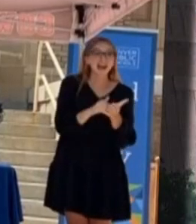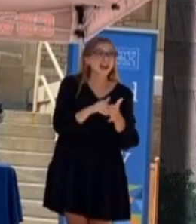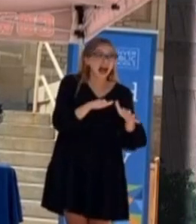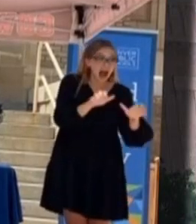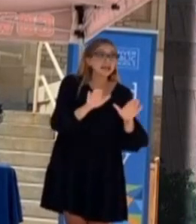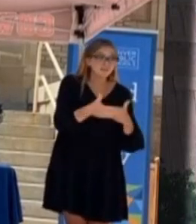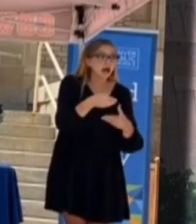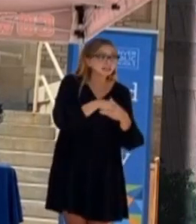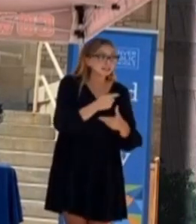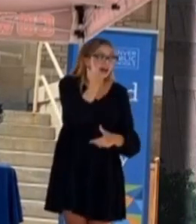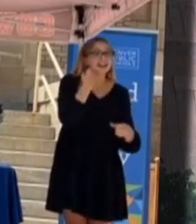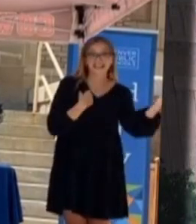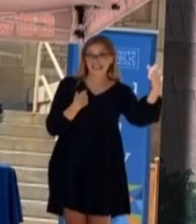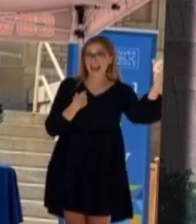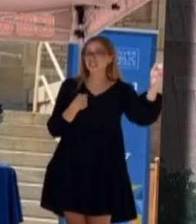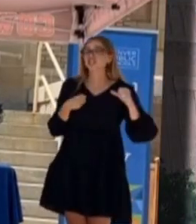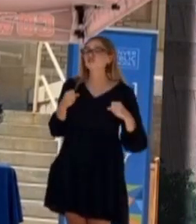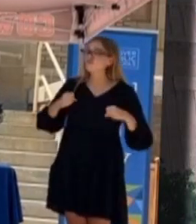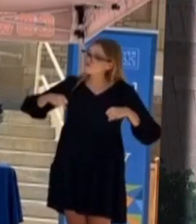An icebox inside.